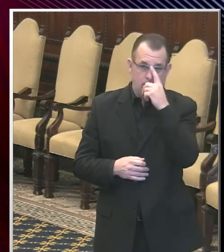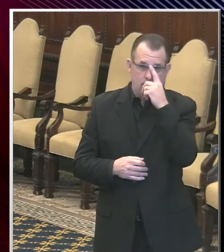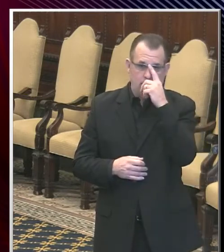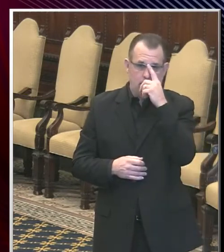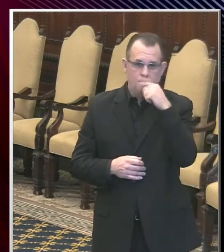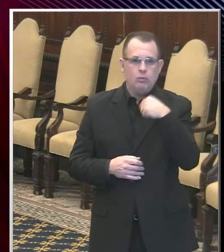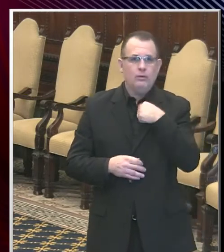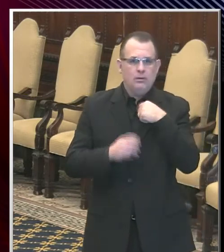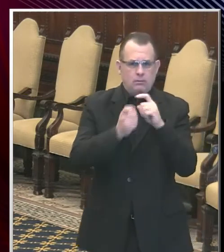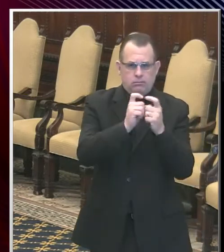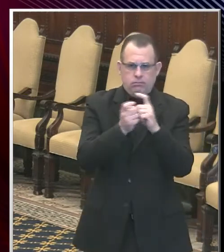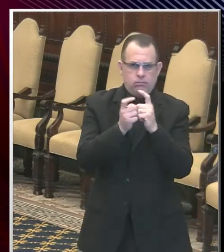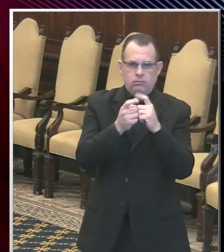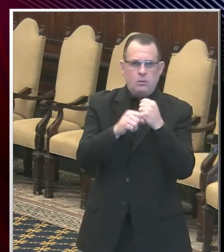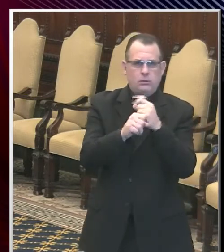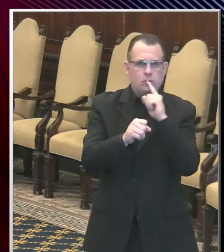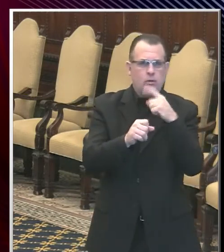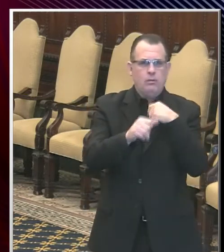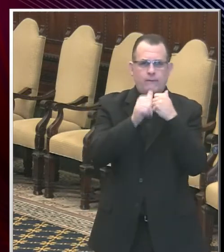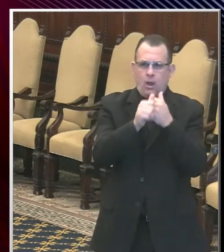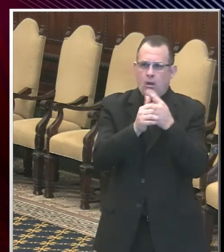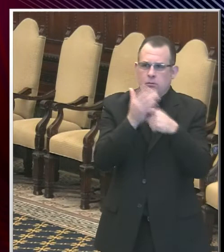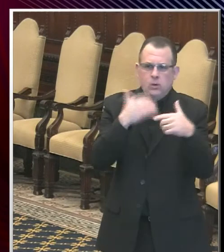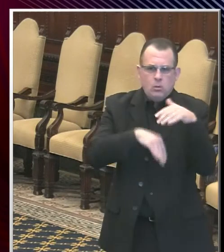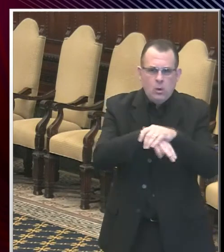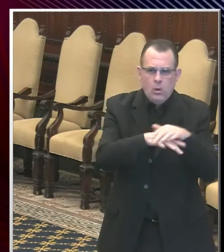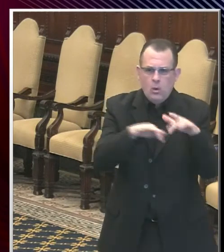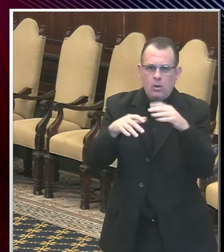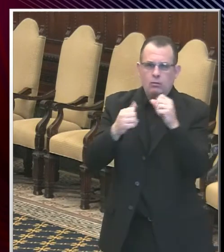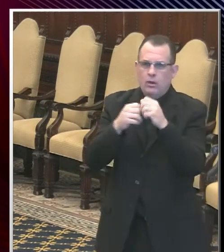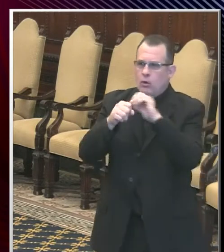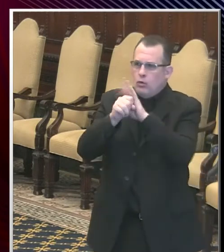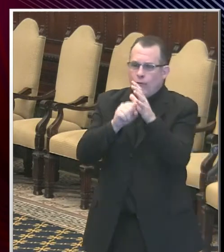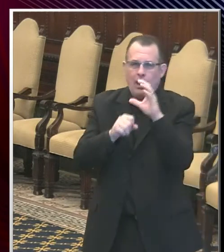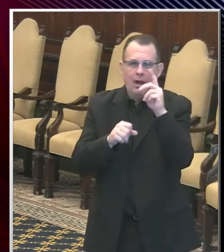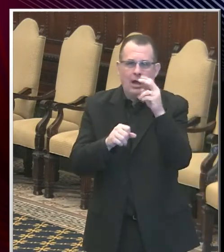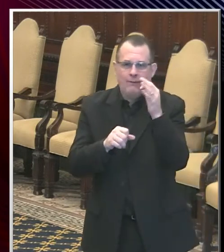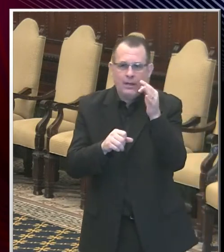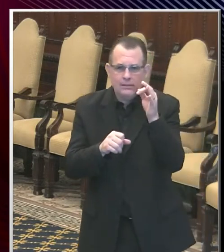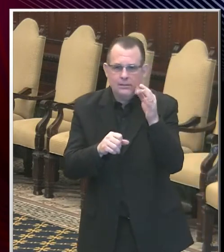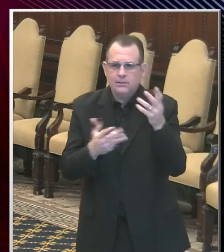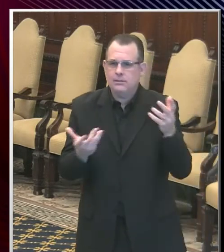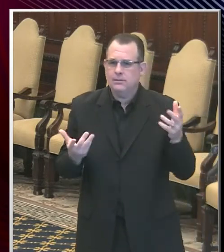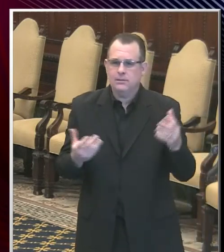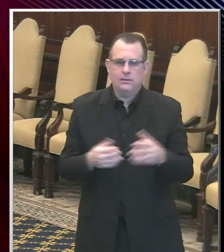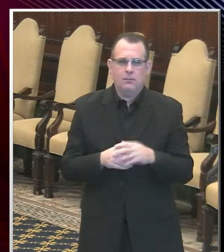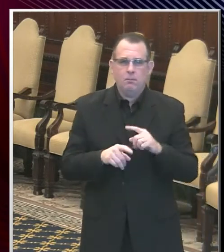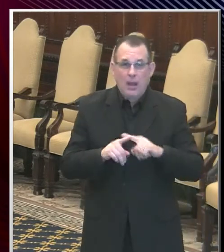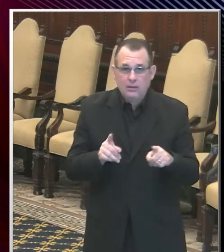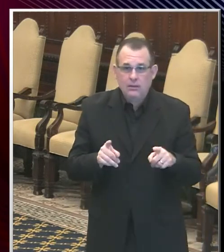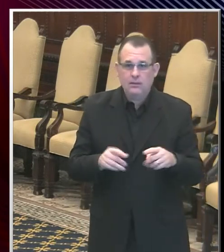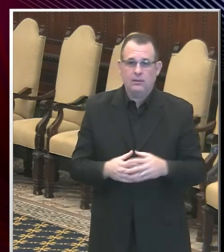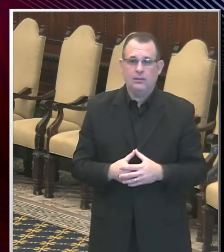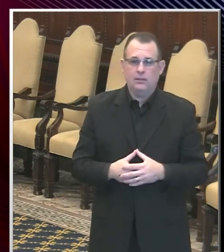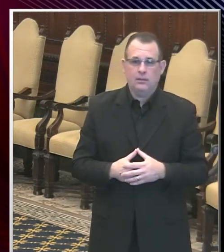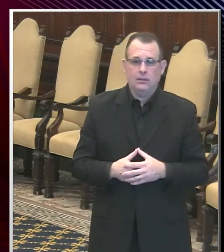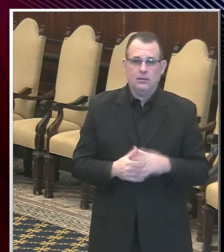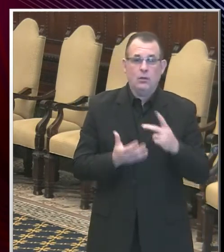what's going on with COVID-19, but they're still going to be in